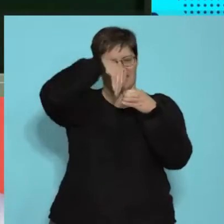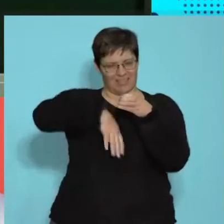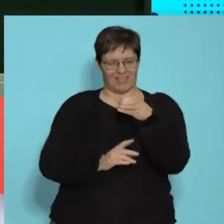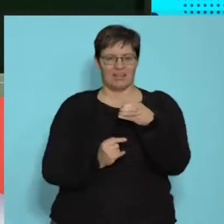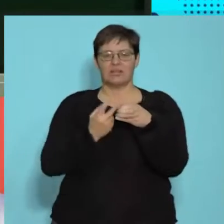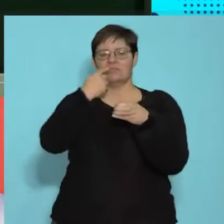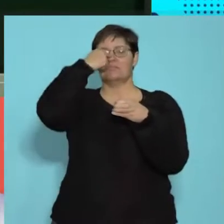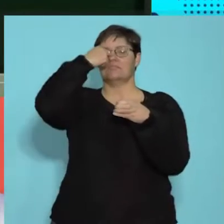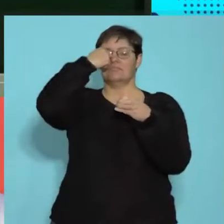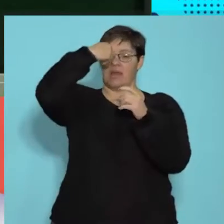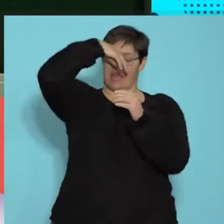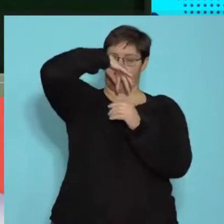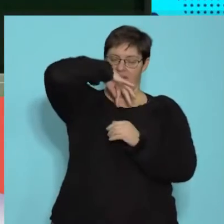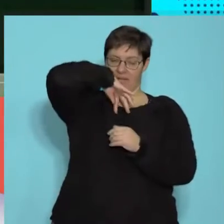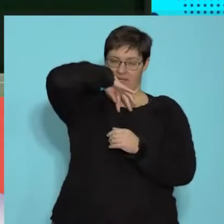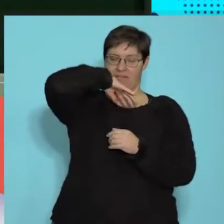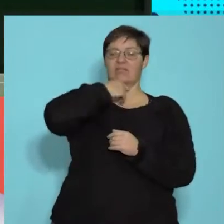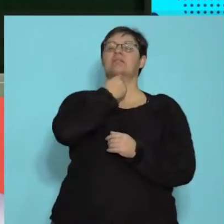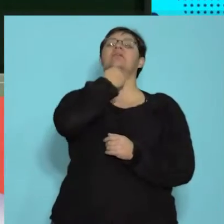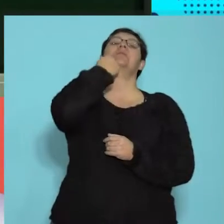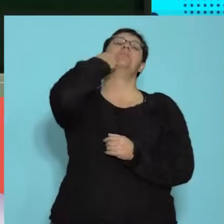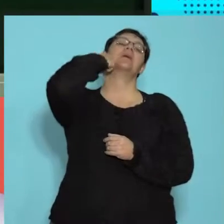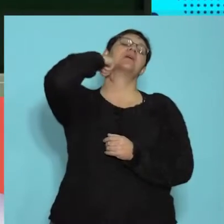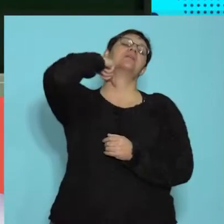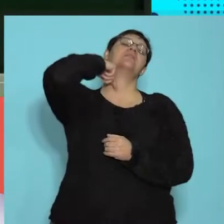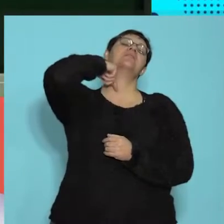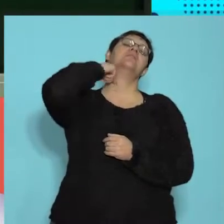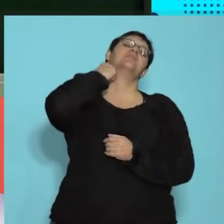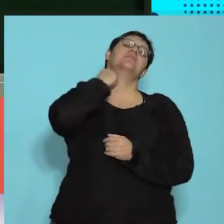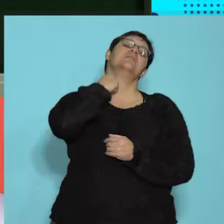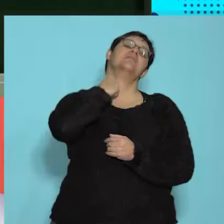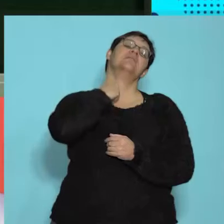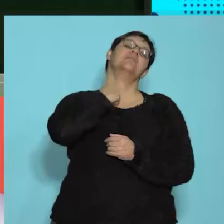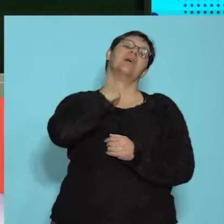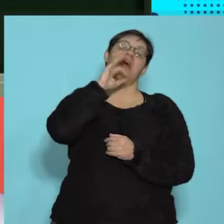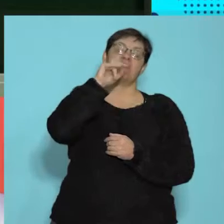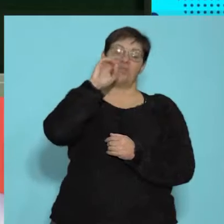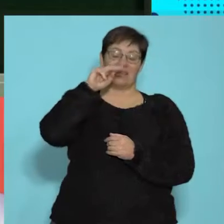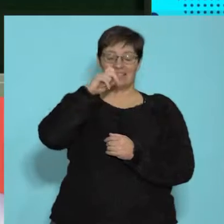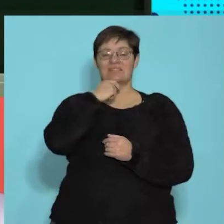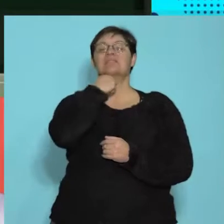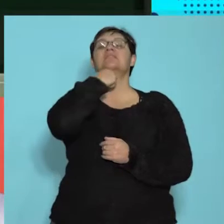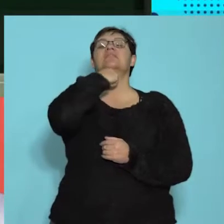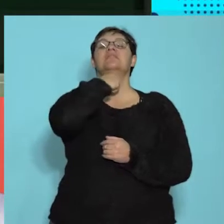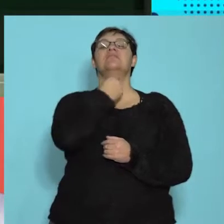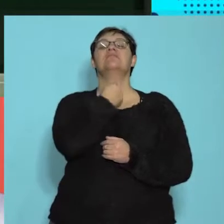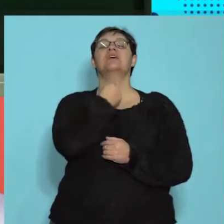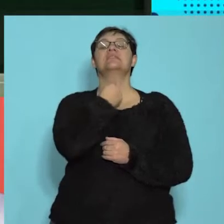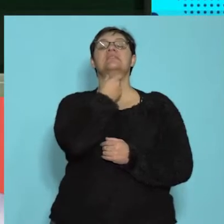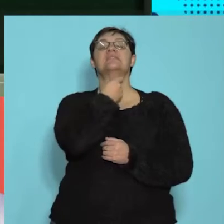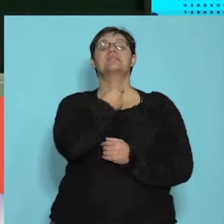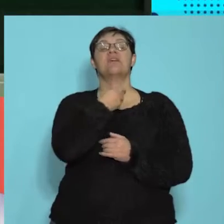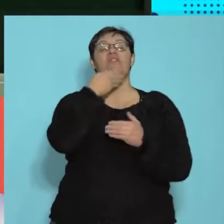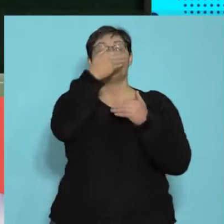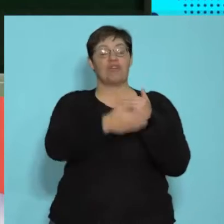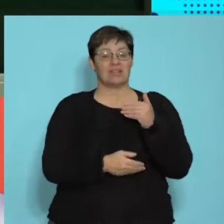So we went in through the nose, right? It goes to the back of our throat, which is the pharynx. Then it travels down the front here. Remember,